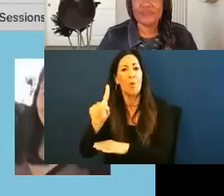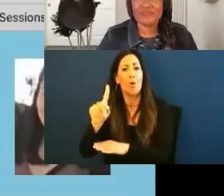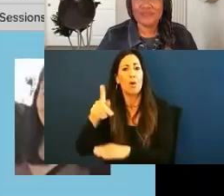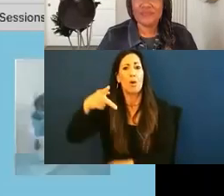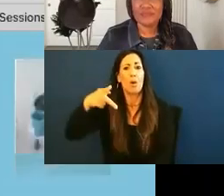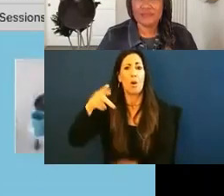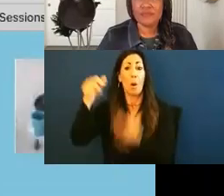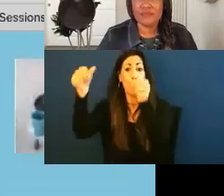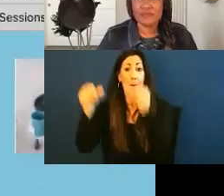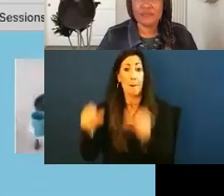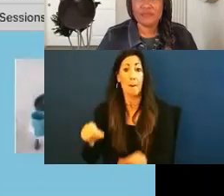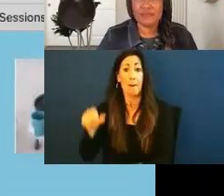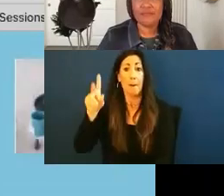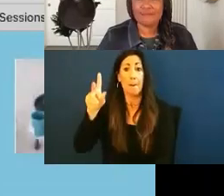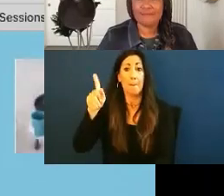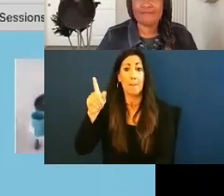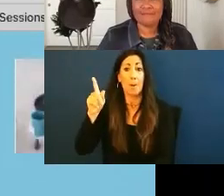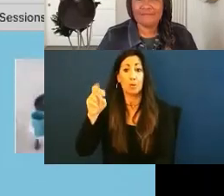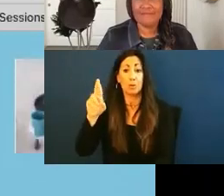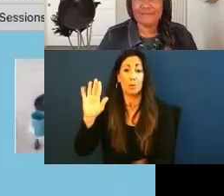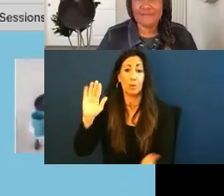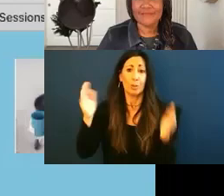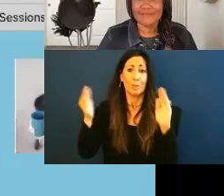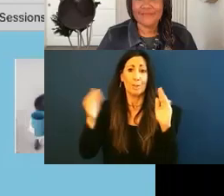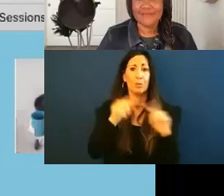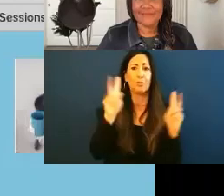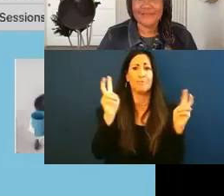versus paper presentations.